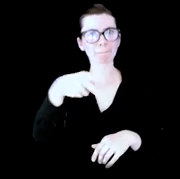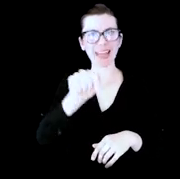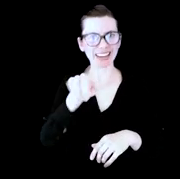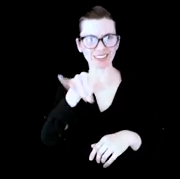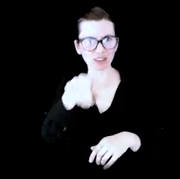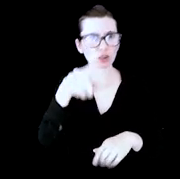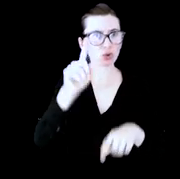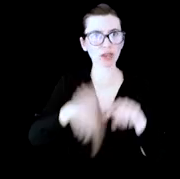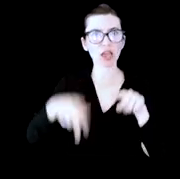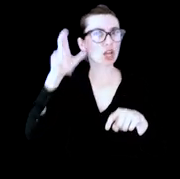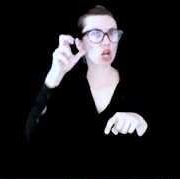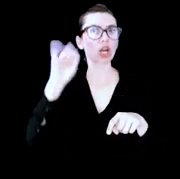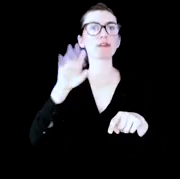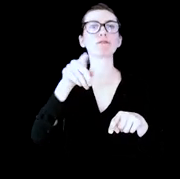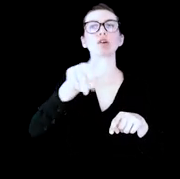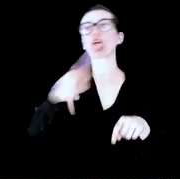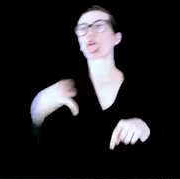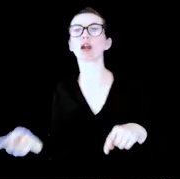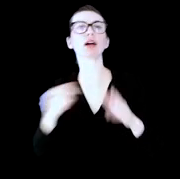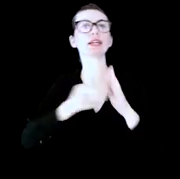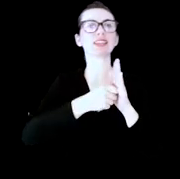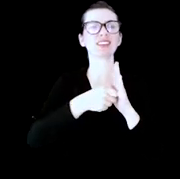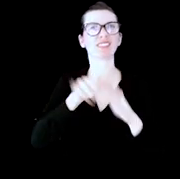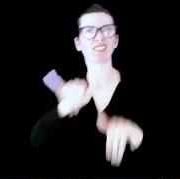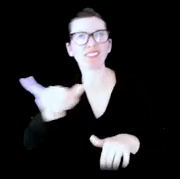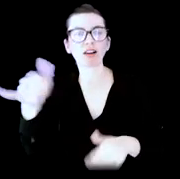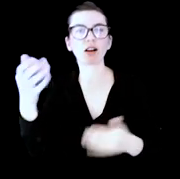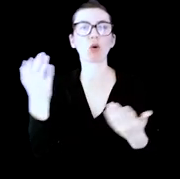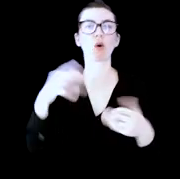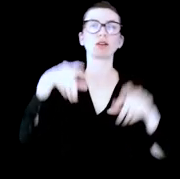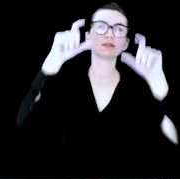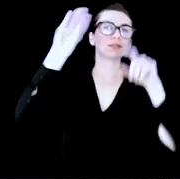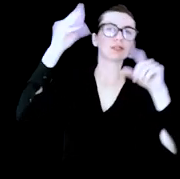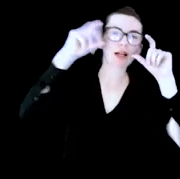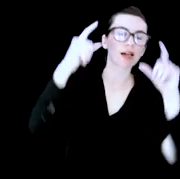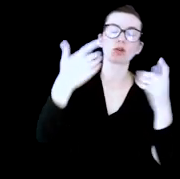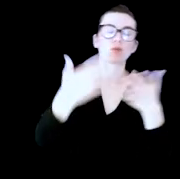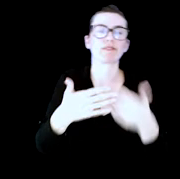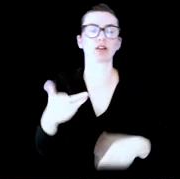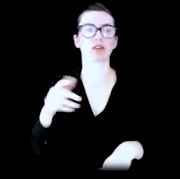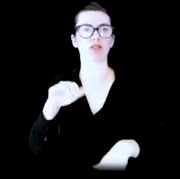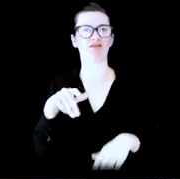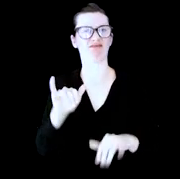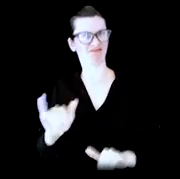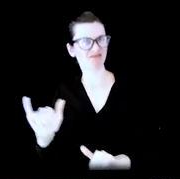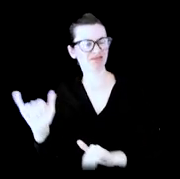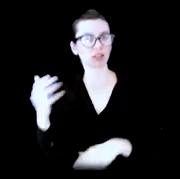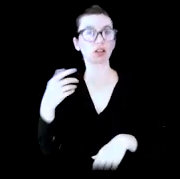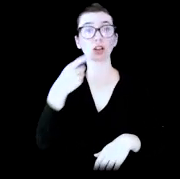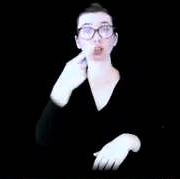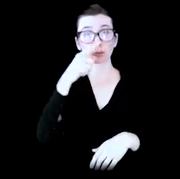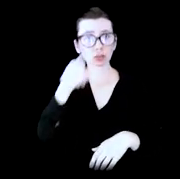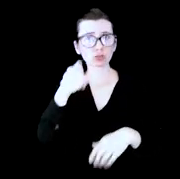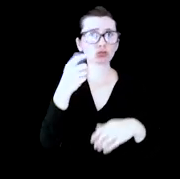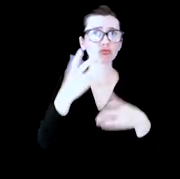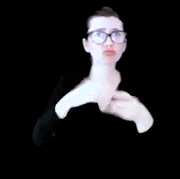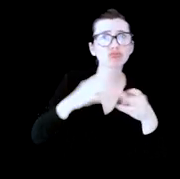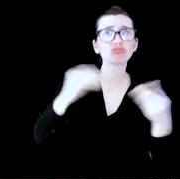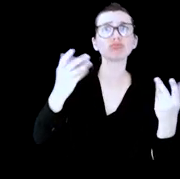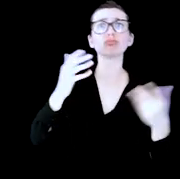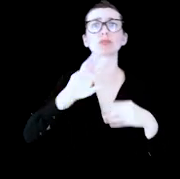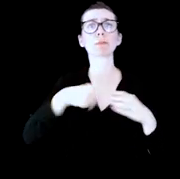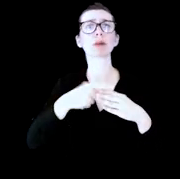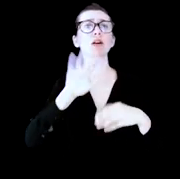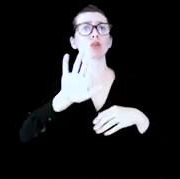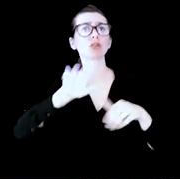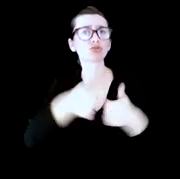keys. So little things like that, or your sunglasses or whatever it is. Can you share a little bit about the challenges you have faced being